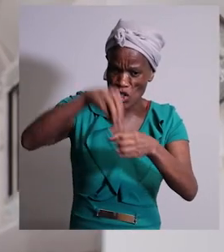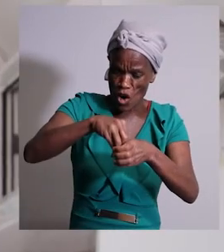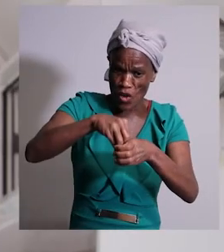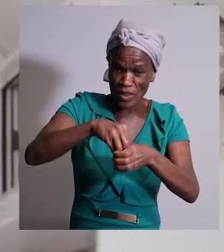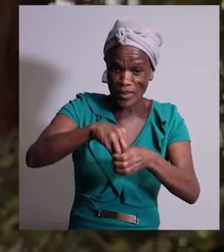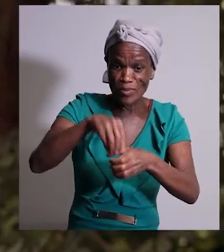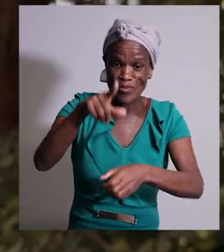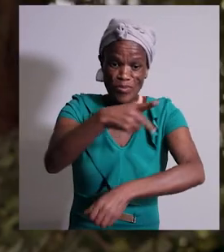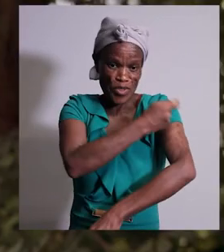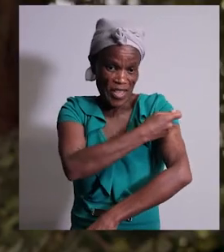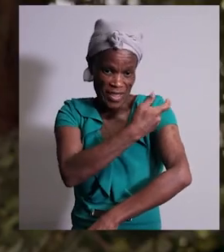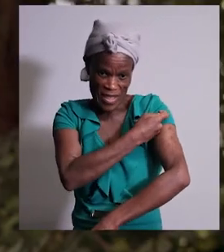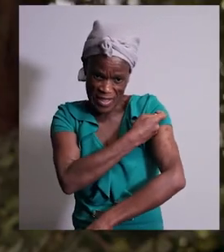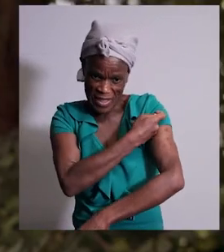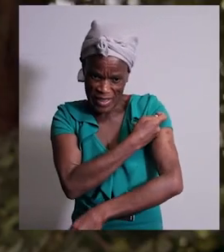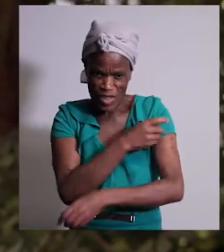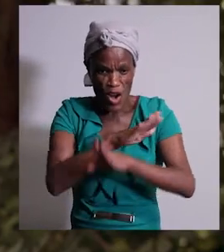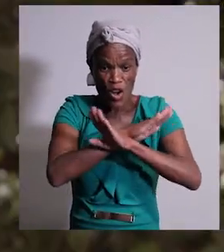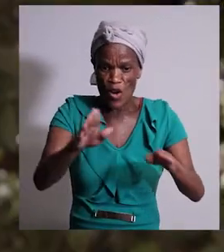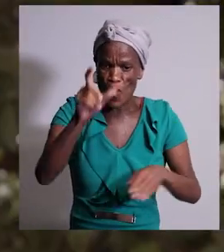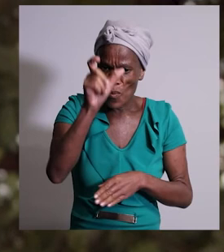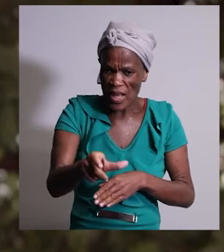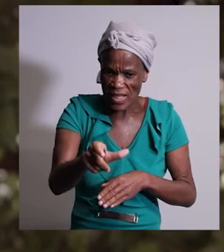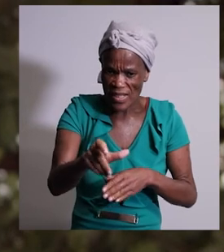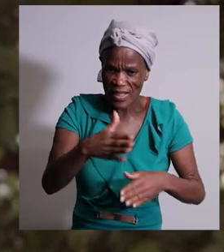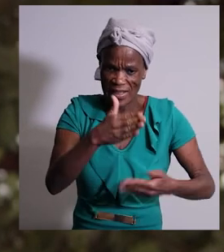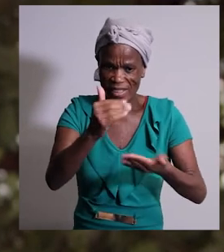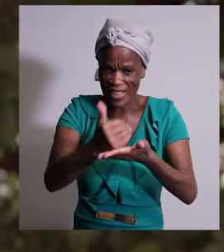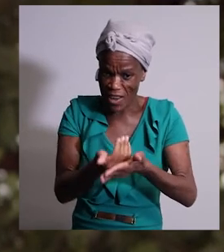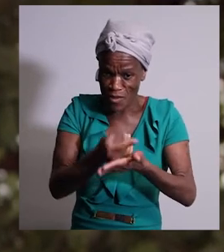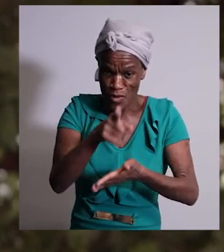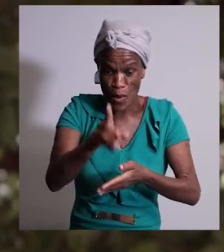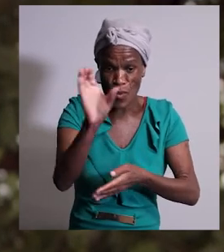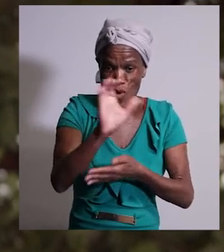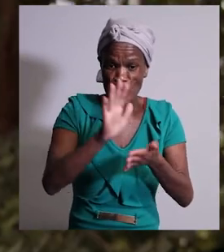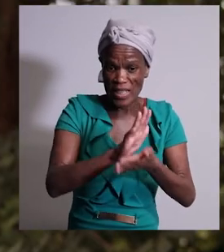get vaccinated. No one is safe from COVID-19. Until everyone is safe from